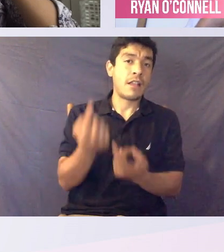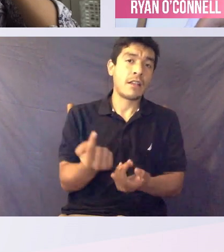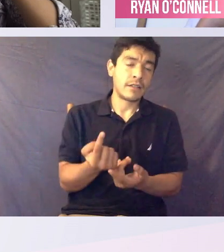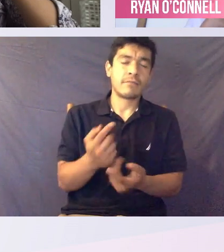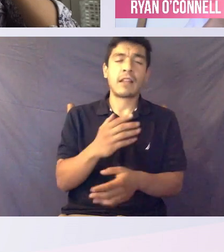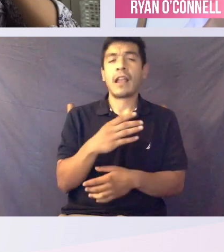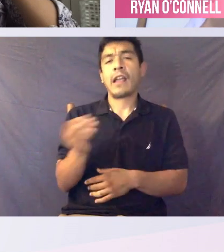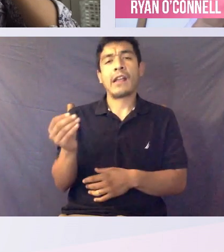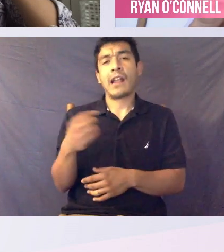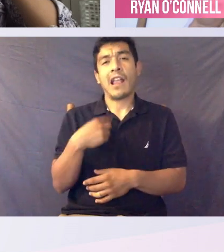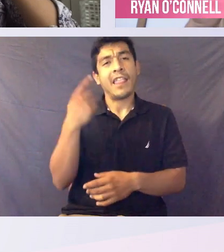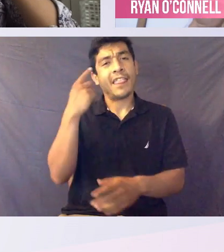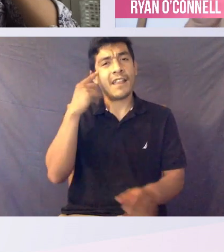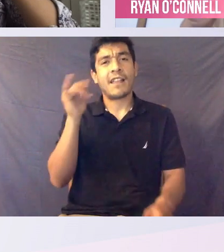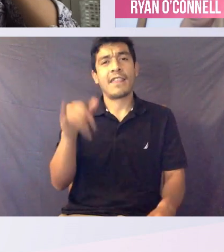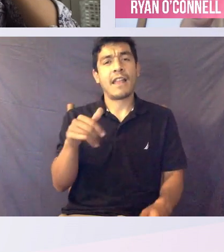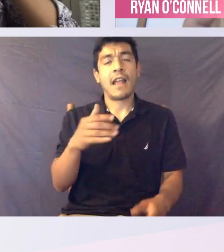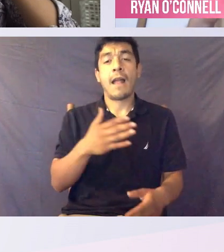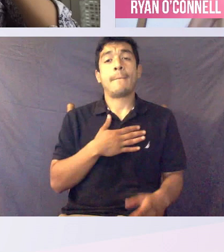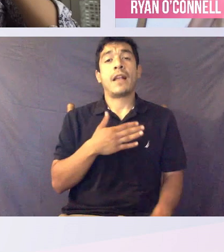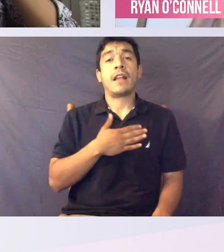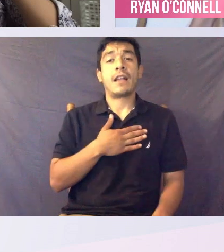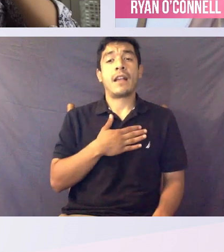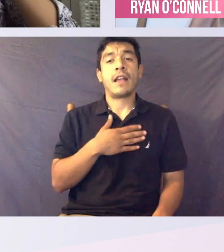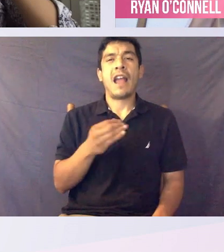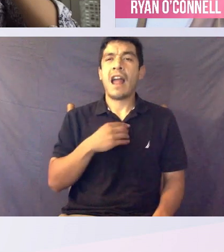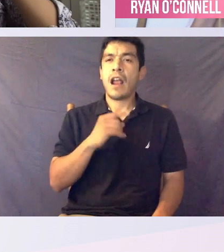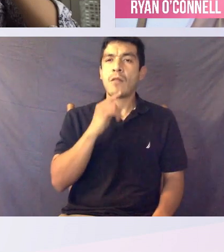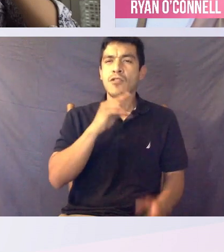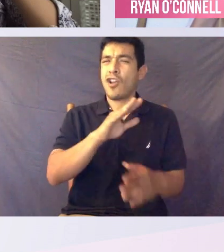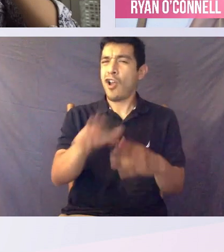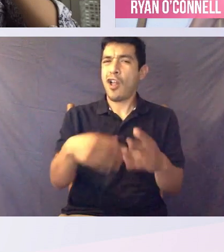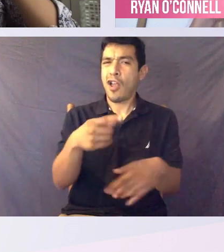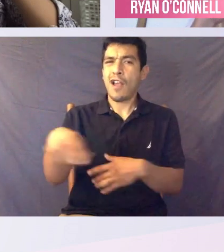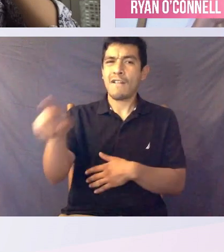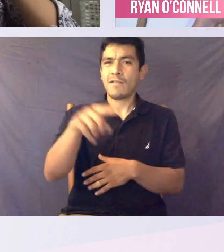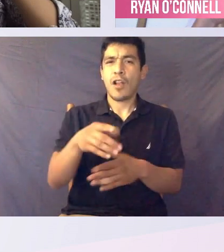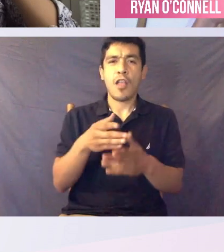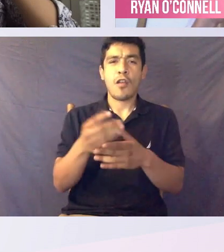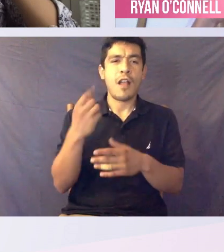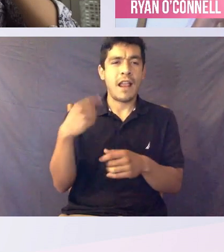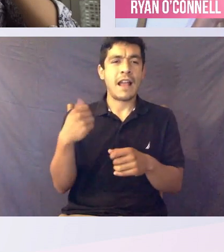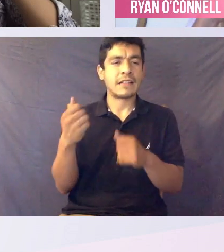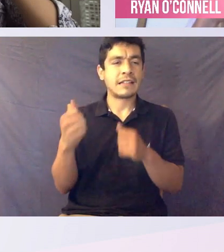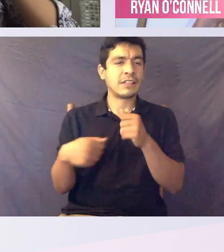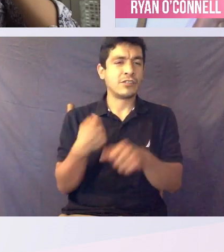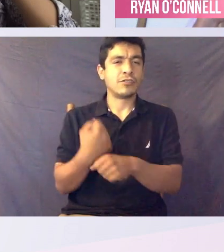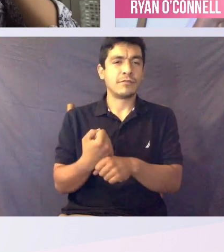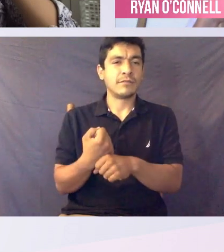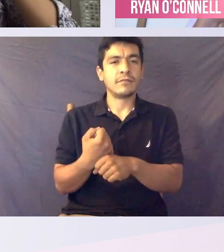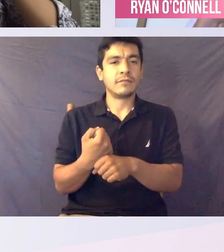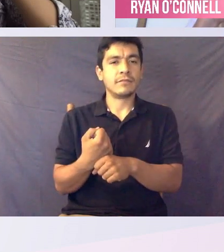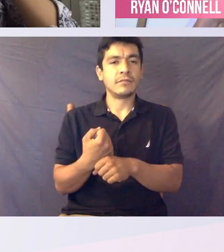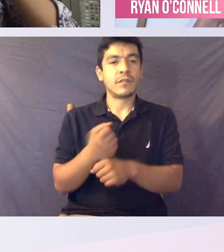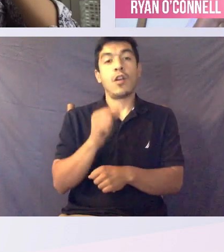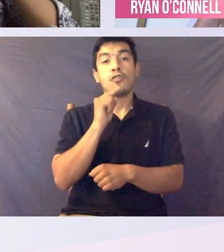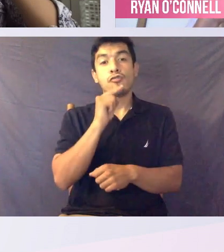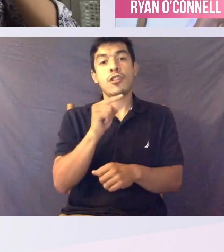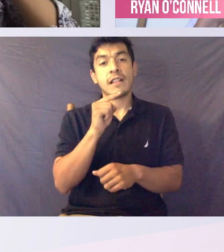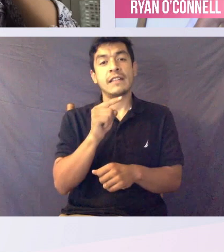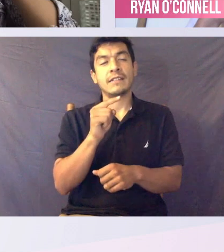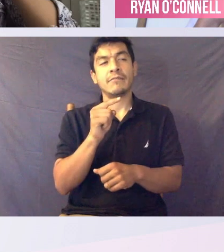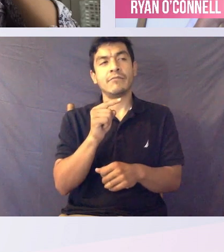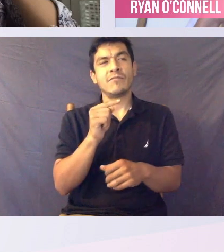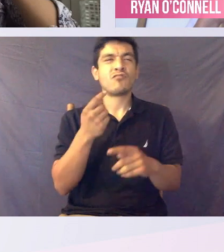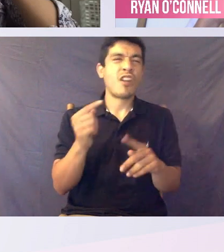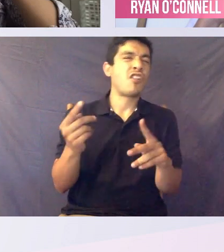that and I'm sure like all of us throughout this time of like the last year or two have really been sitting with myself to figure